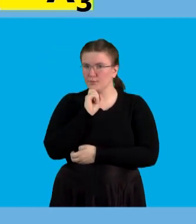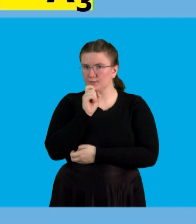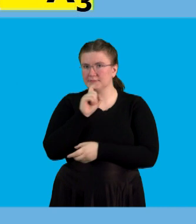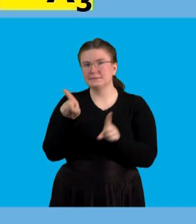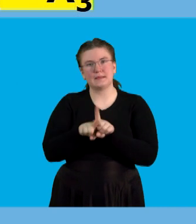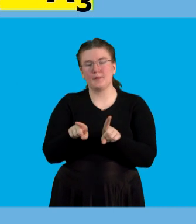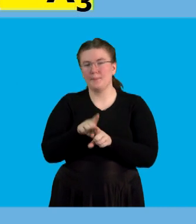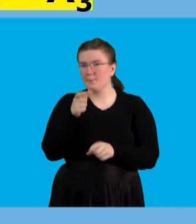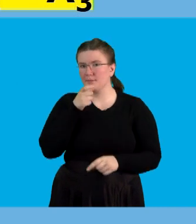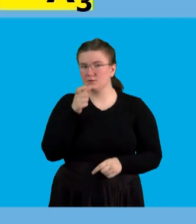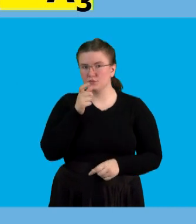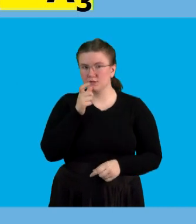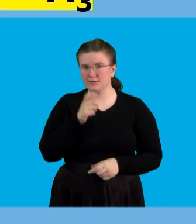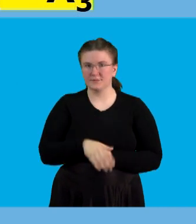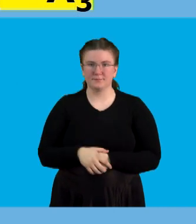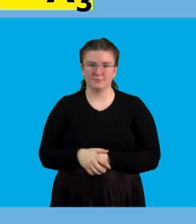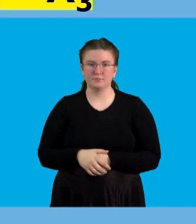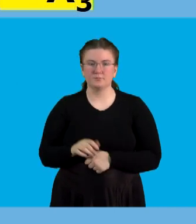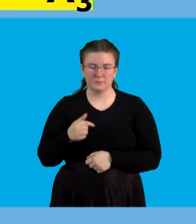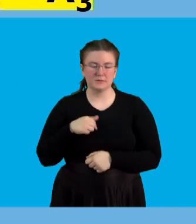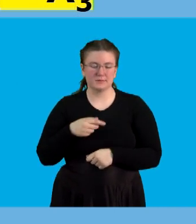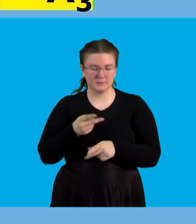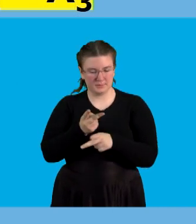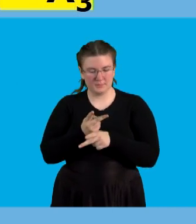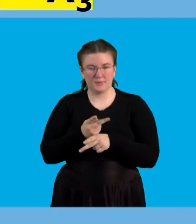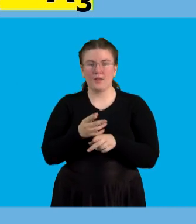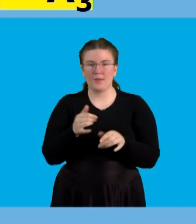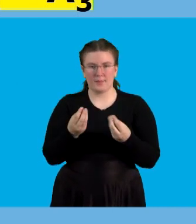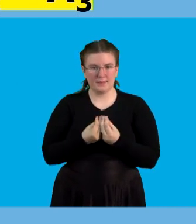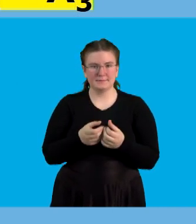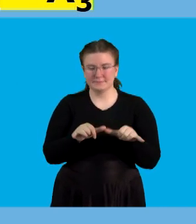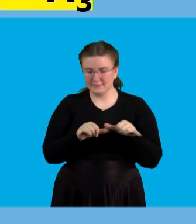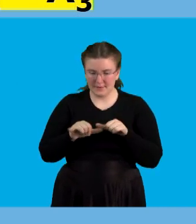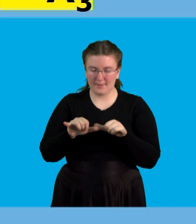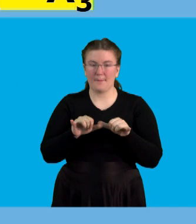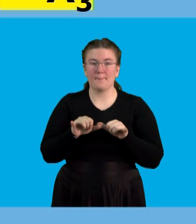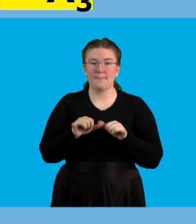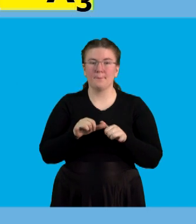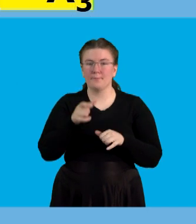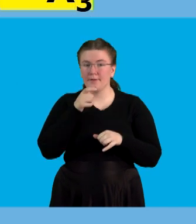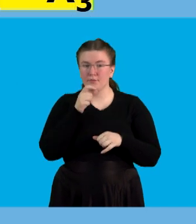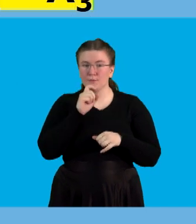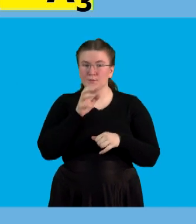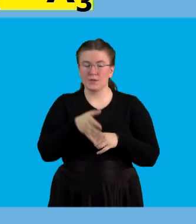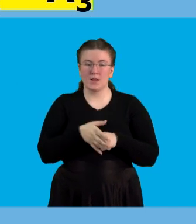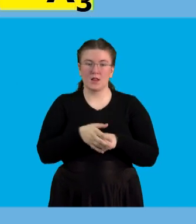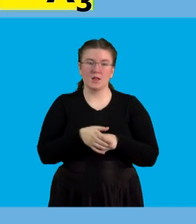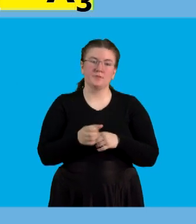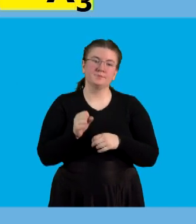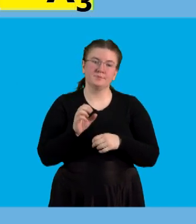this one light, let's just use the same battery so that we can keep things the same.